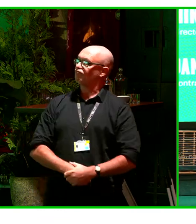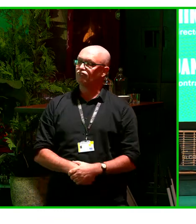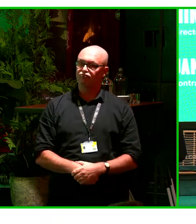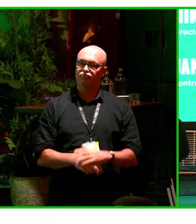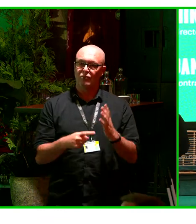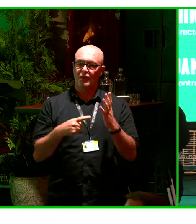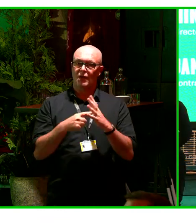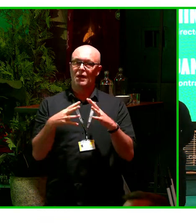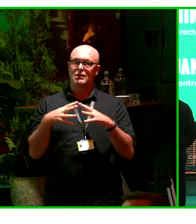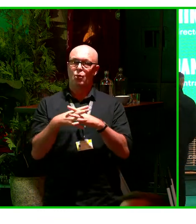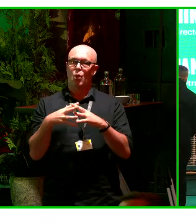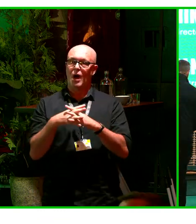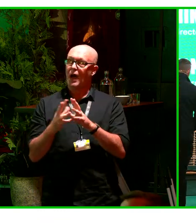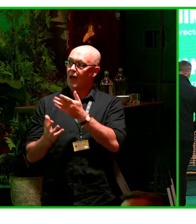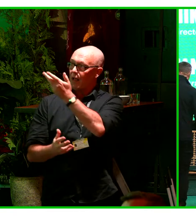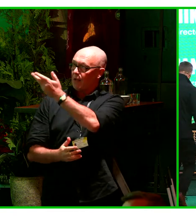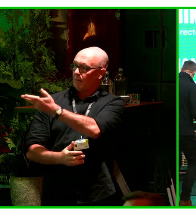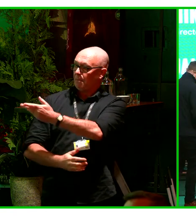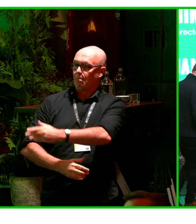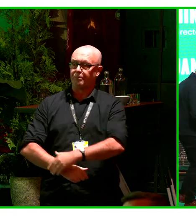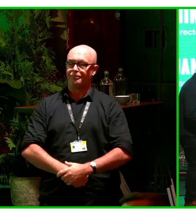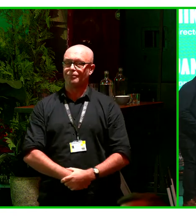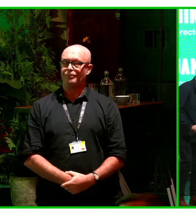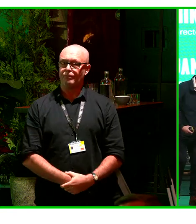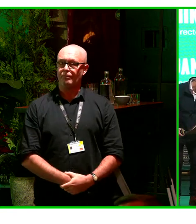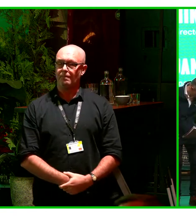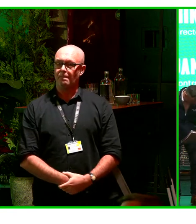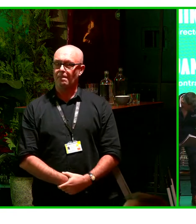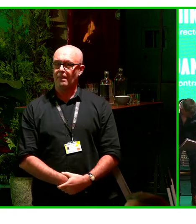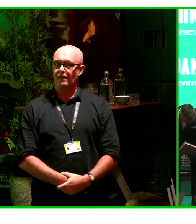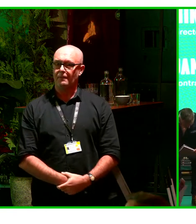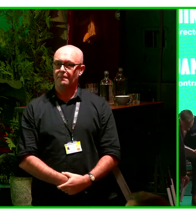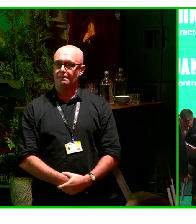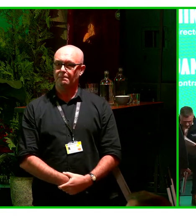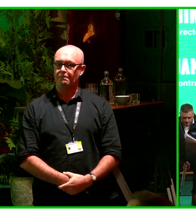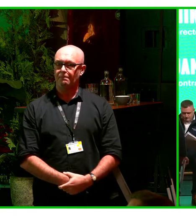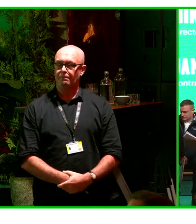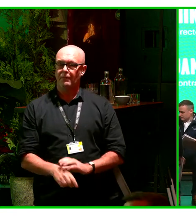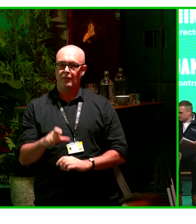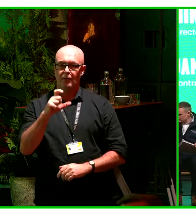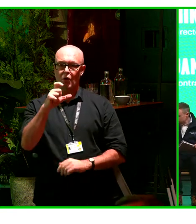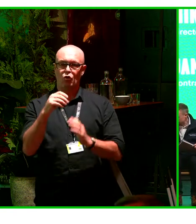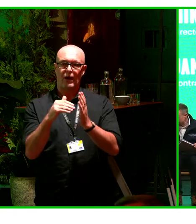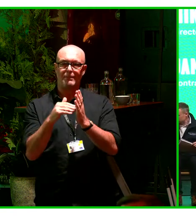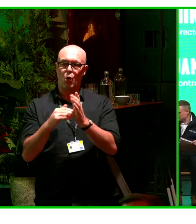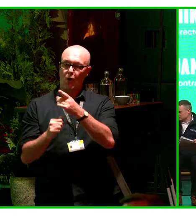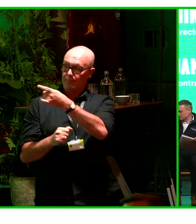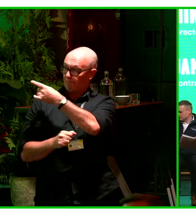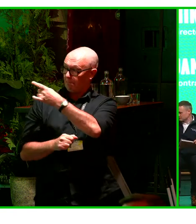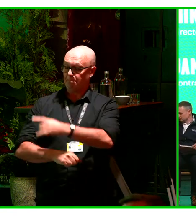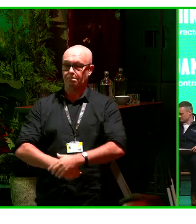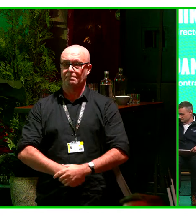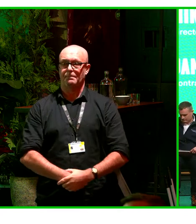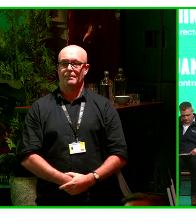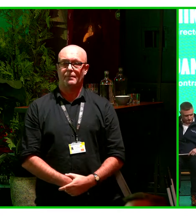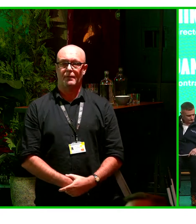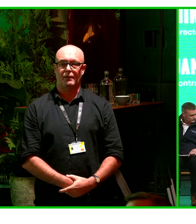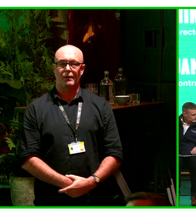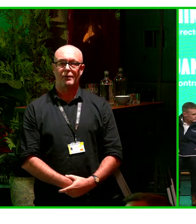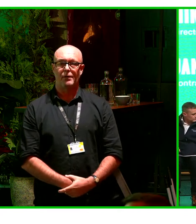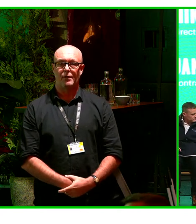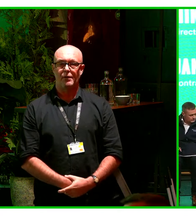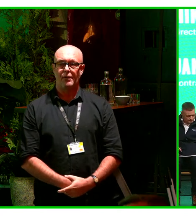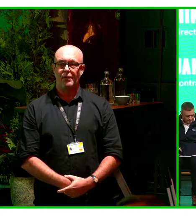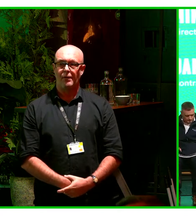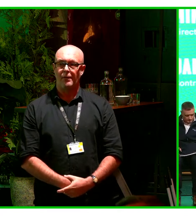Whiteley, who's Building Services Engineering Director for Arup, Craig Morley, Energy Manager at Bruntwood,